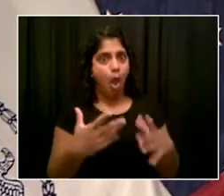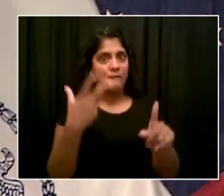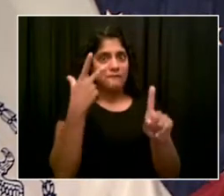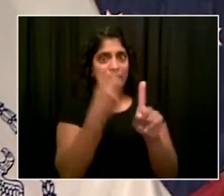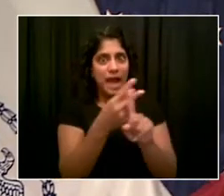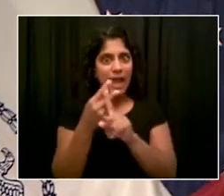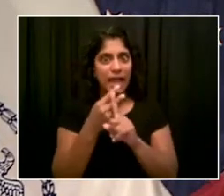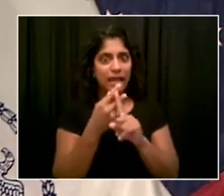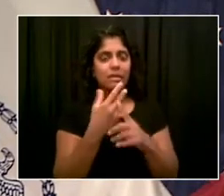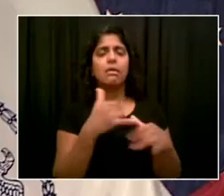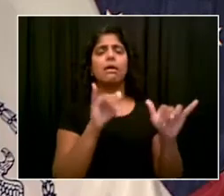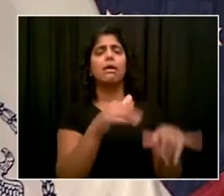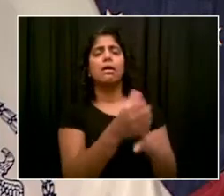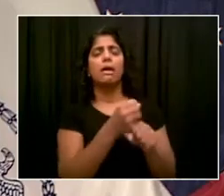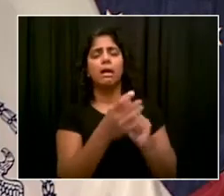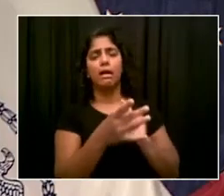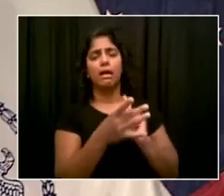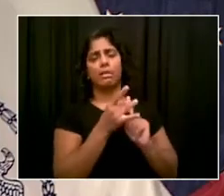unvaccinated people. Dr. Choksi.